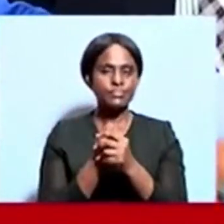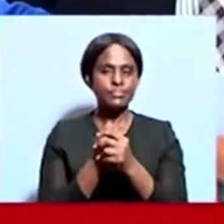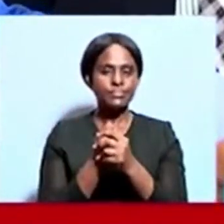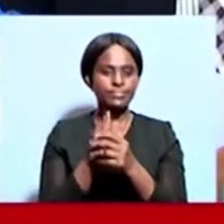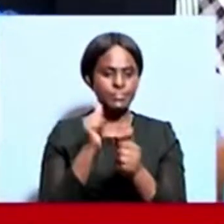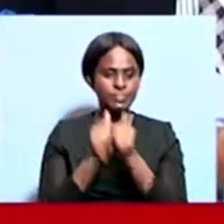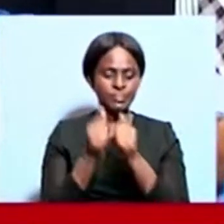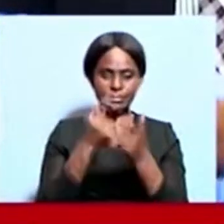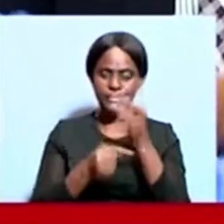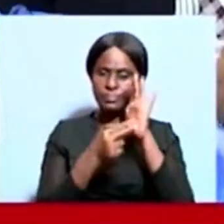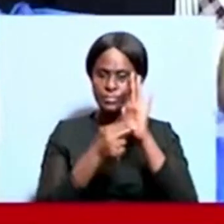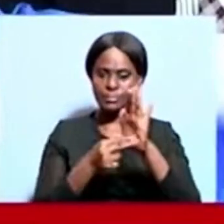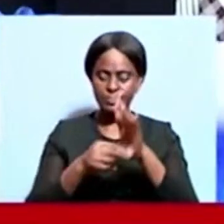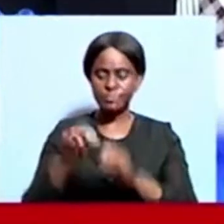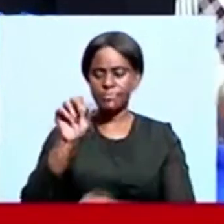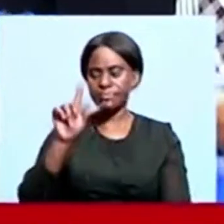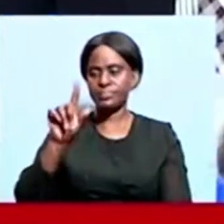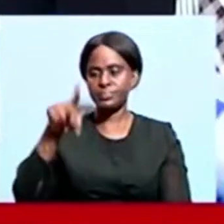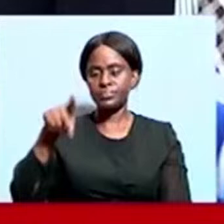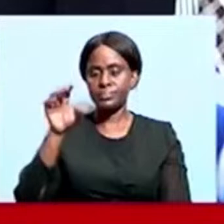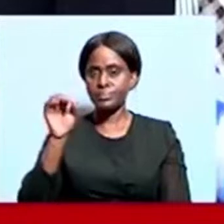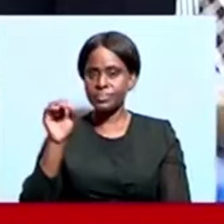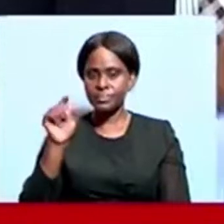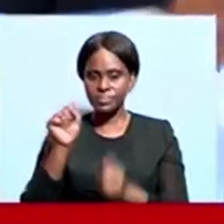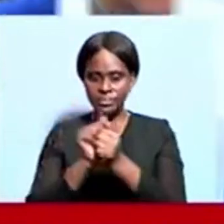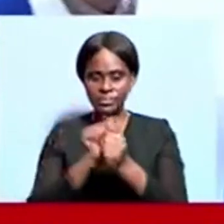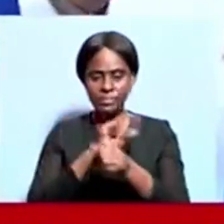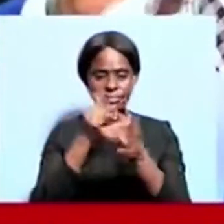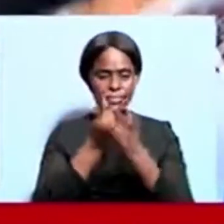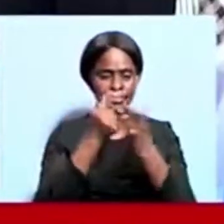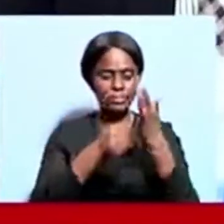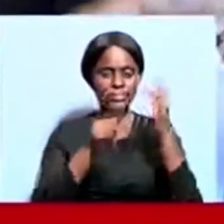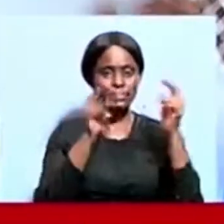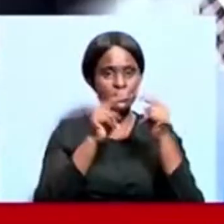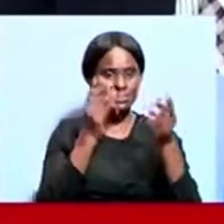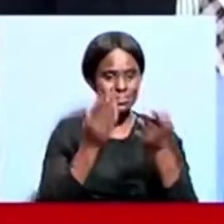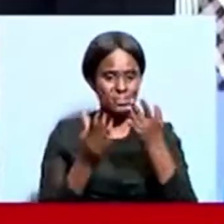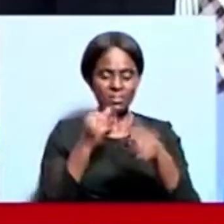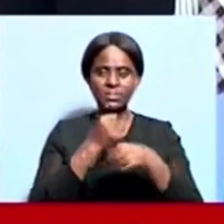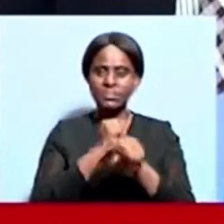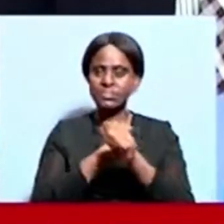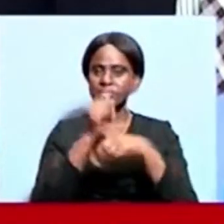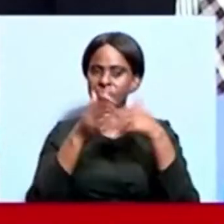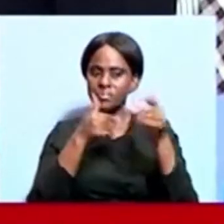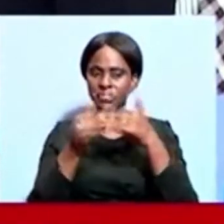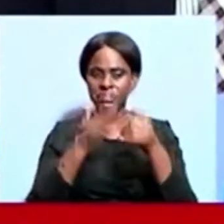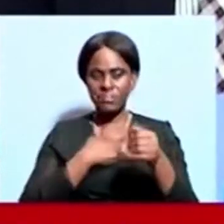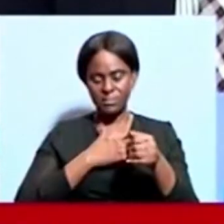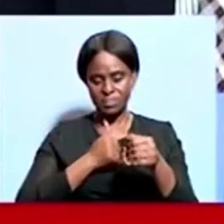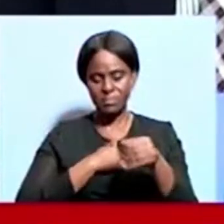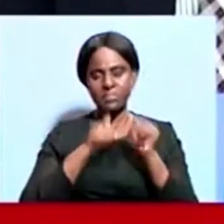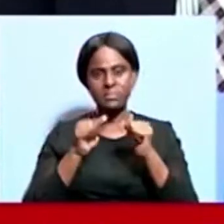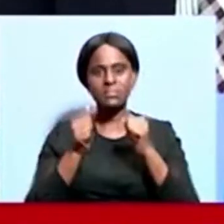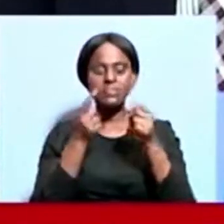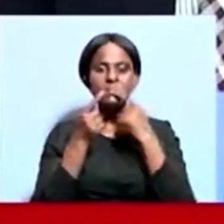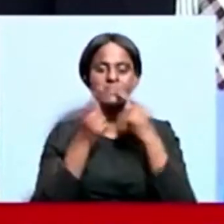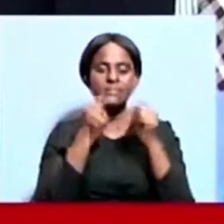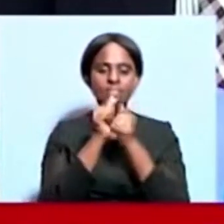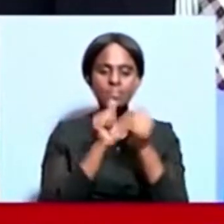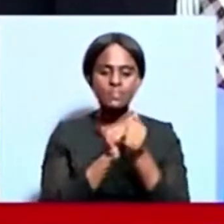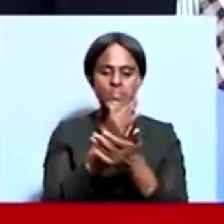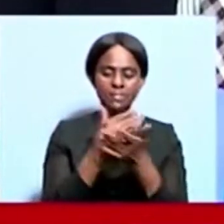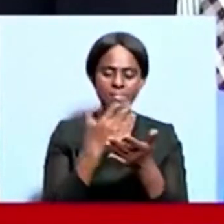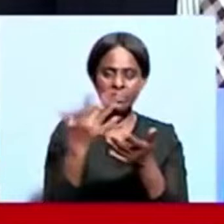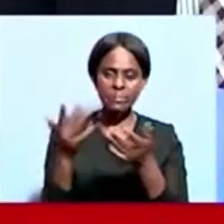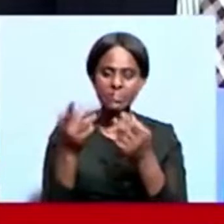which shows a local purchase order, and they said extended contracts. Maybe to make it easy, I could myself talk about some of the things I was